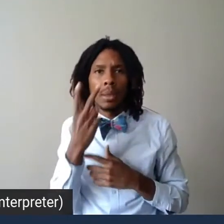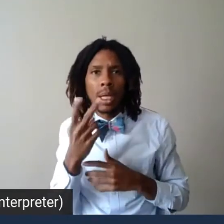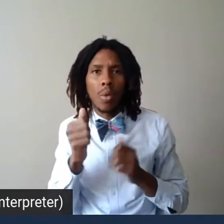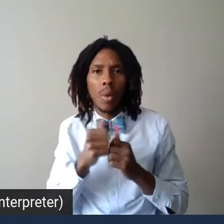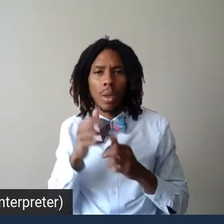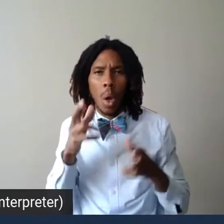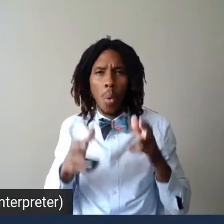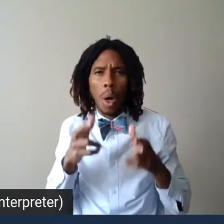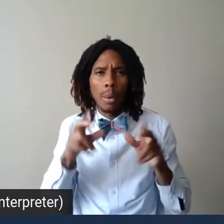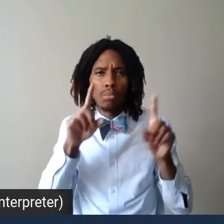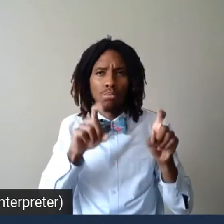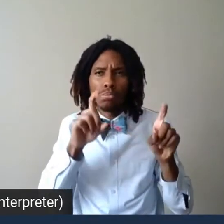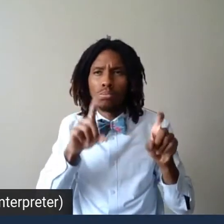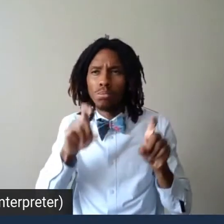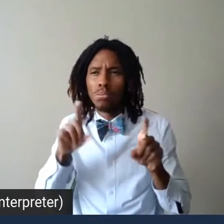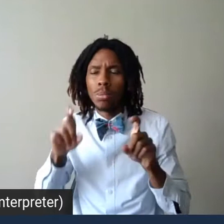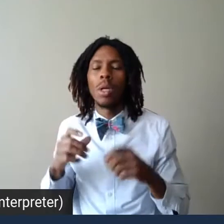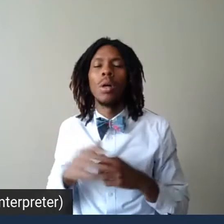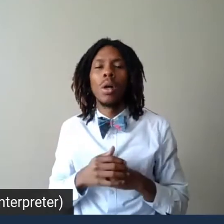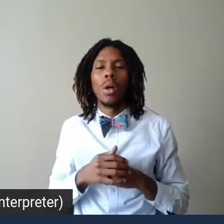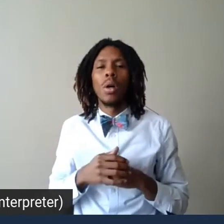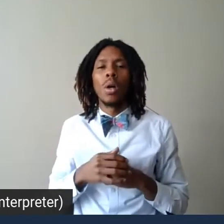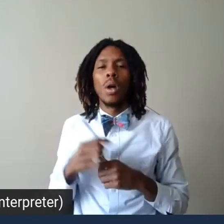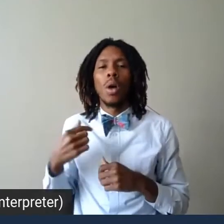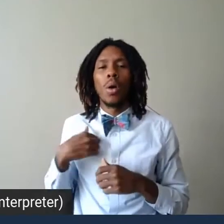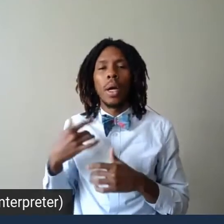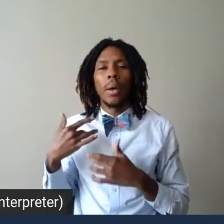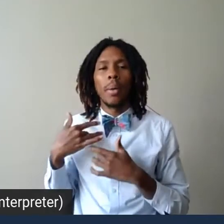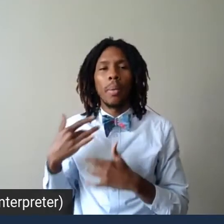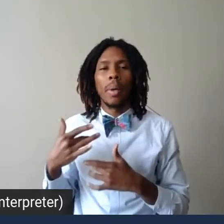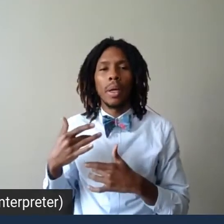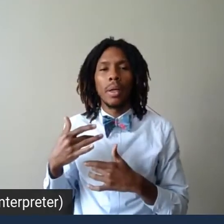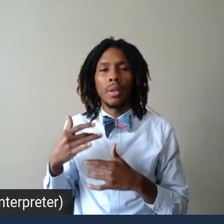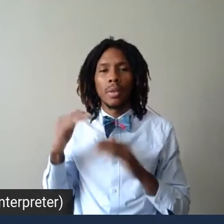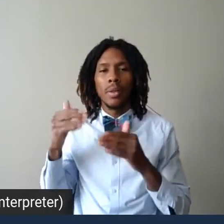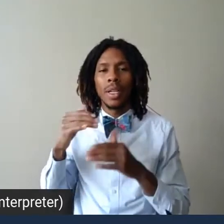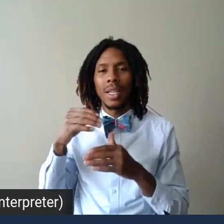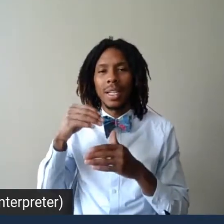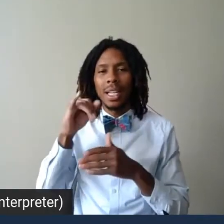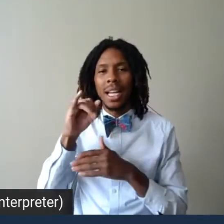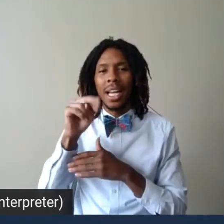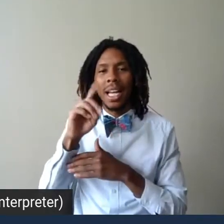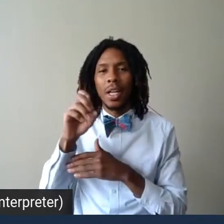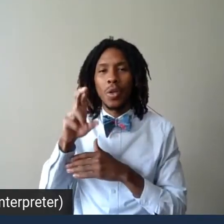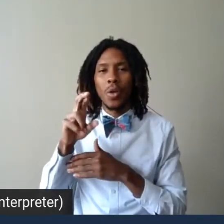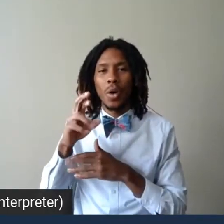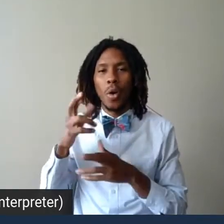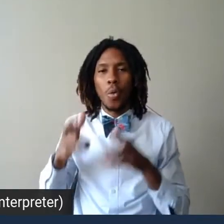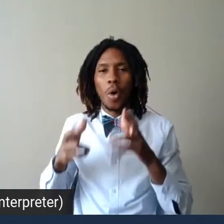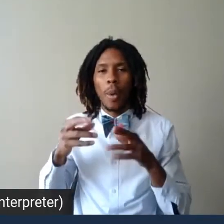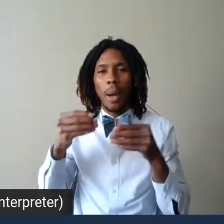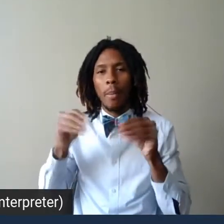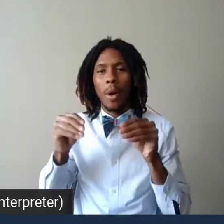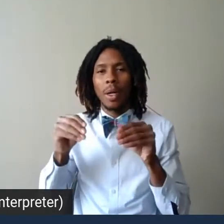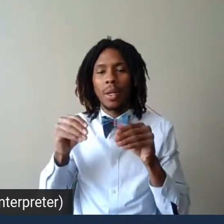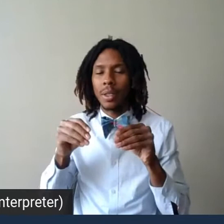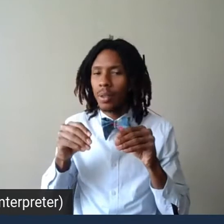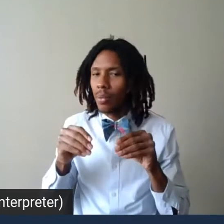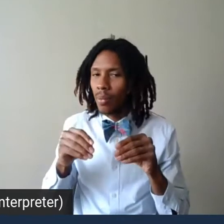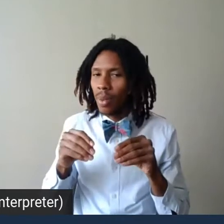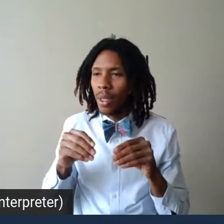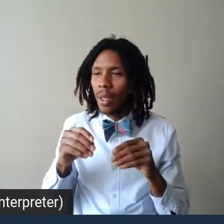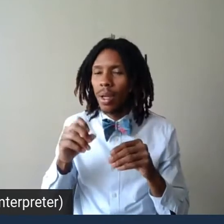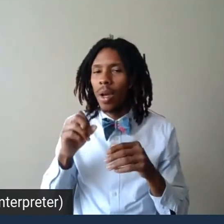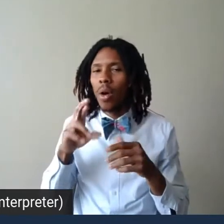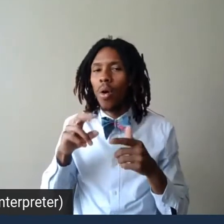robots. We kind of go for the indoor robot market segment, like a cleaning robot or something that you might